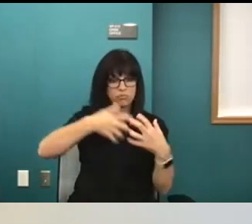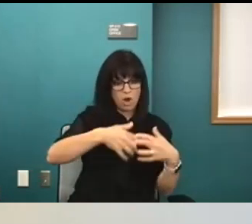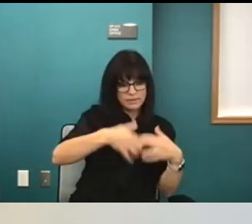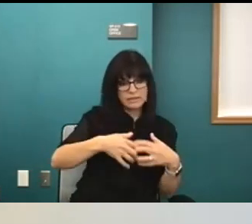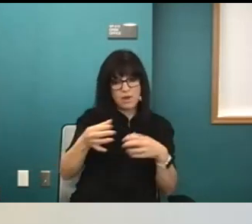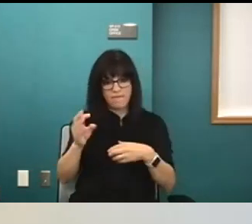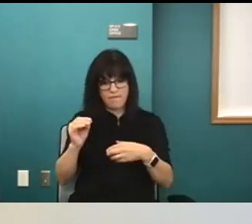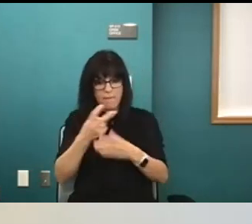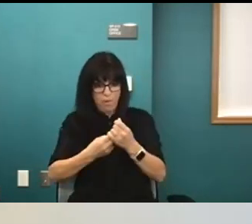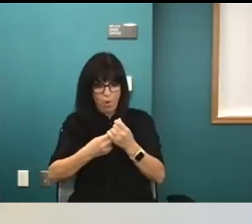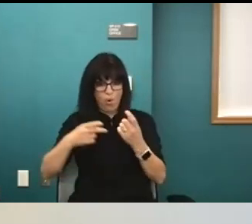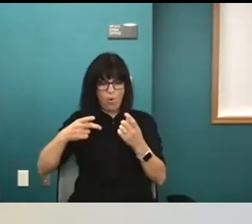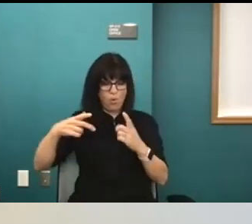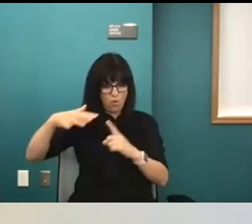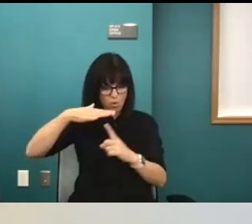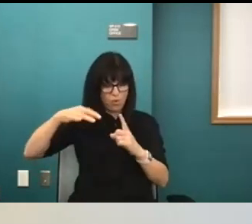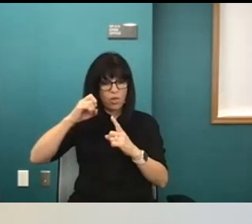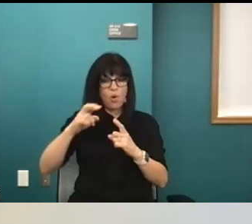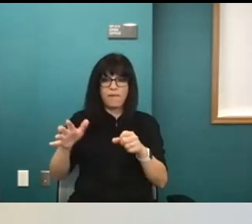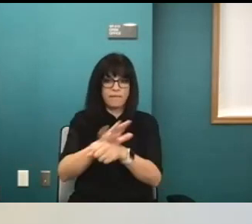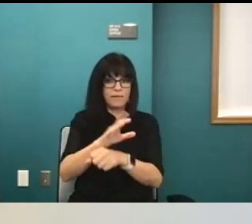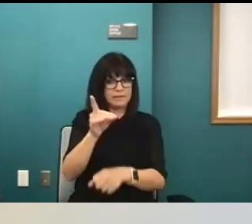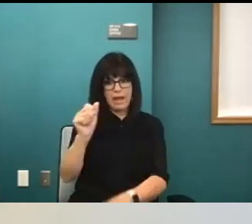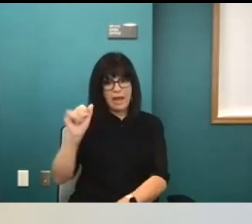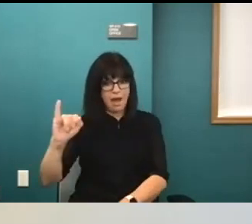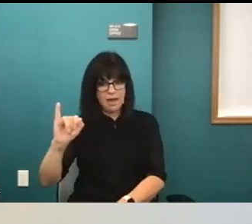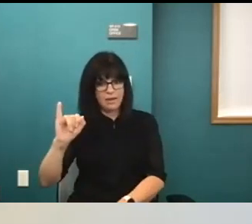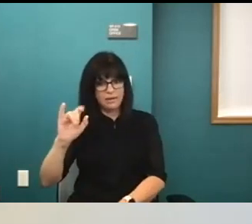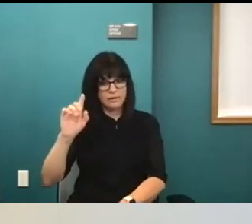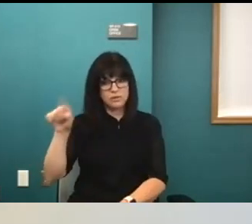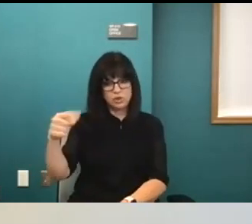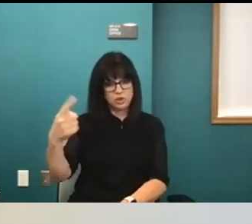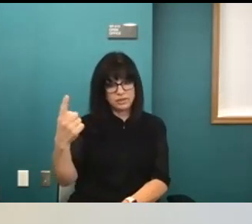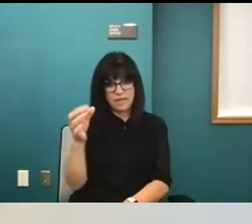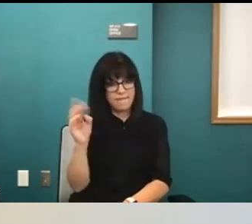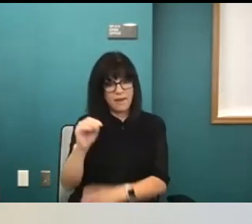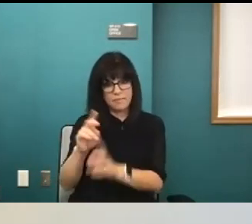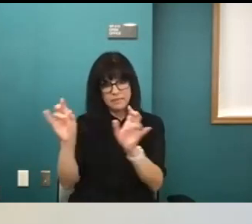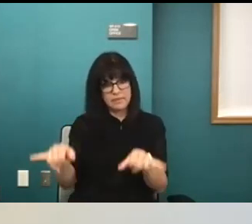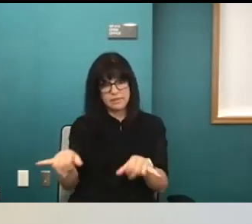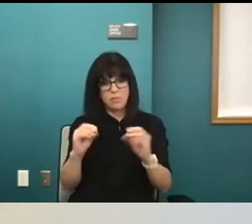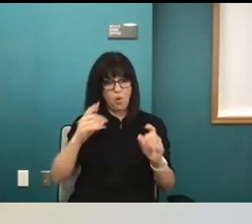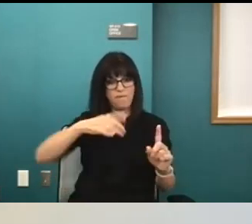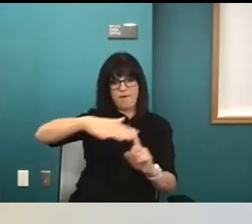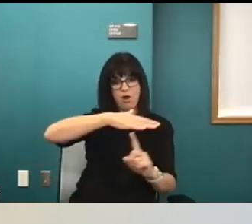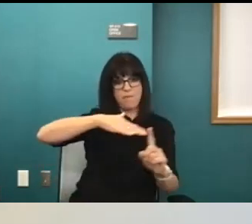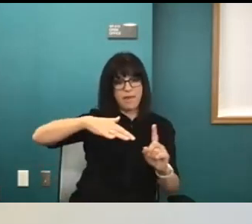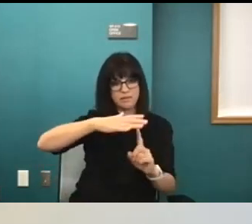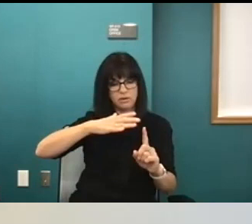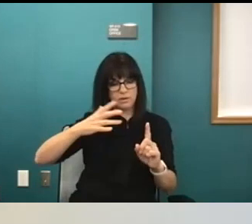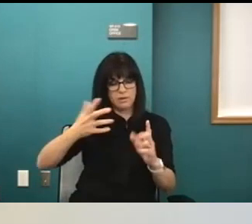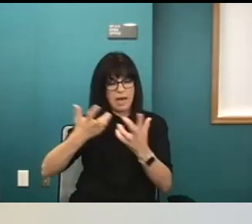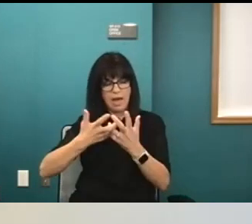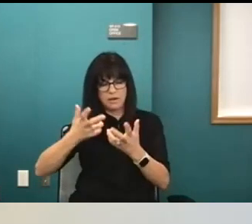FM, or they could have a full DAI, which would just be the FM system and no environmental contribution to that. So